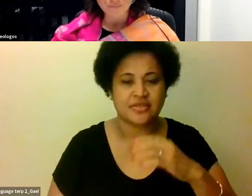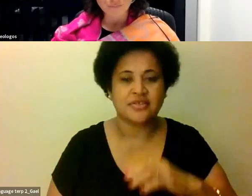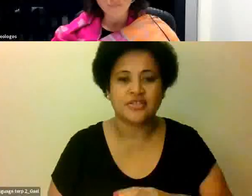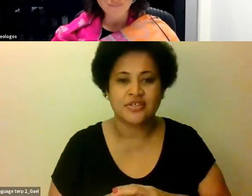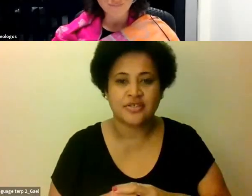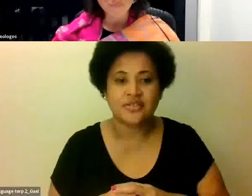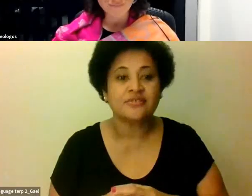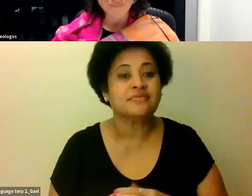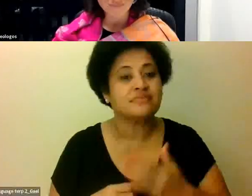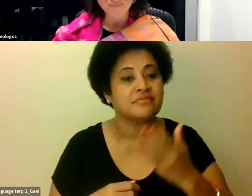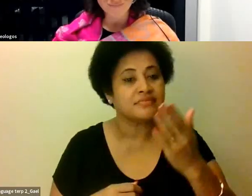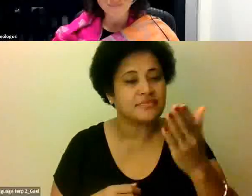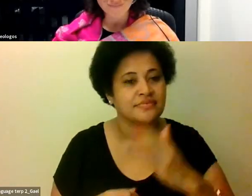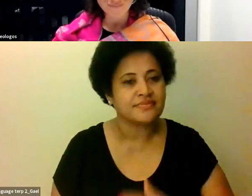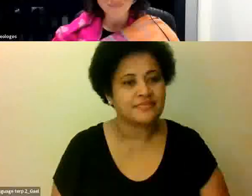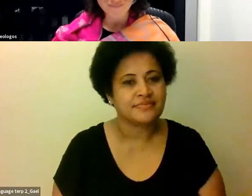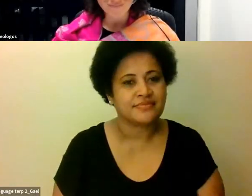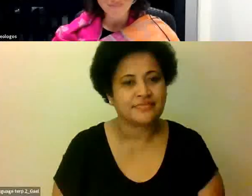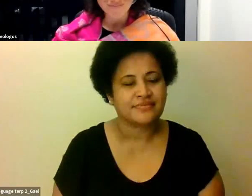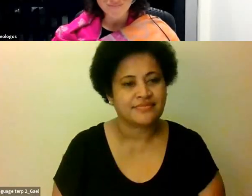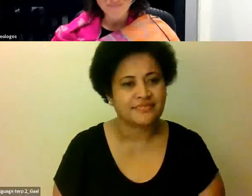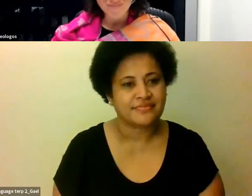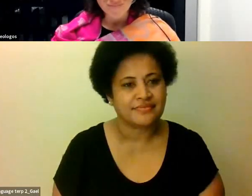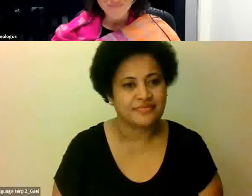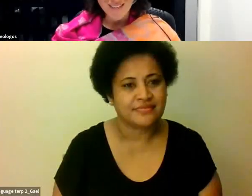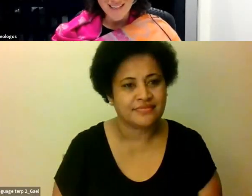Zoe, would you care to comment as well?